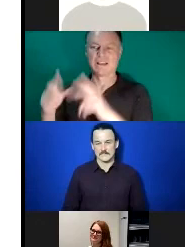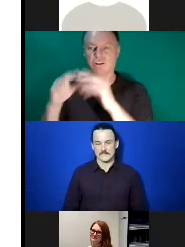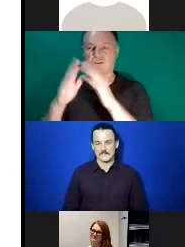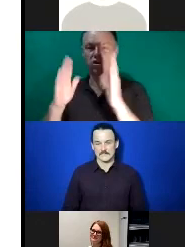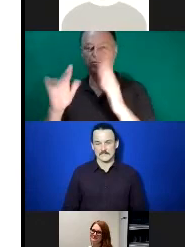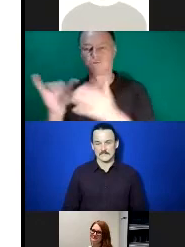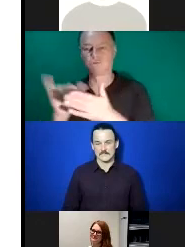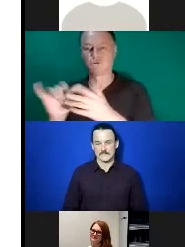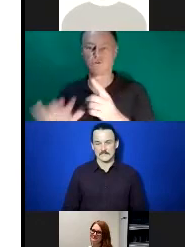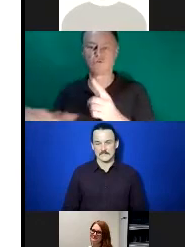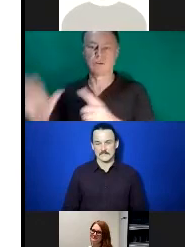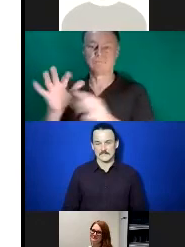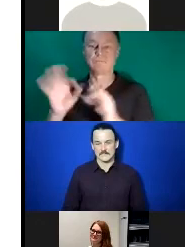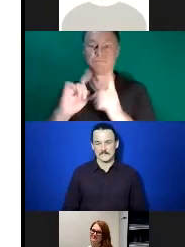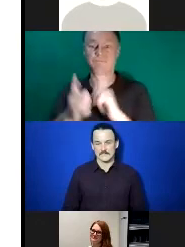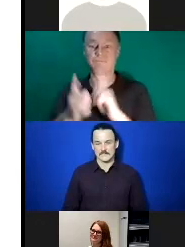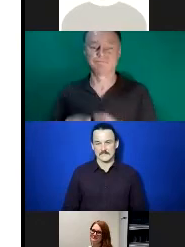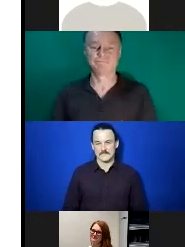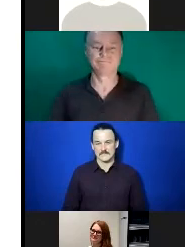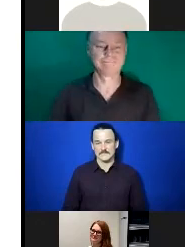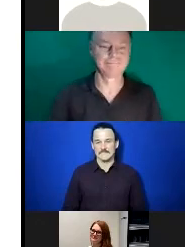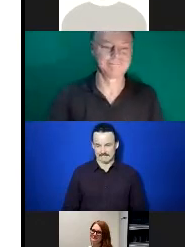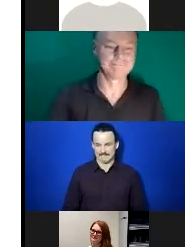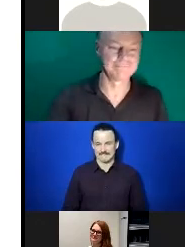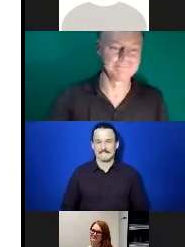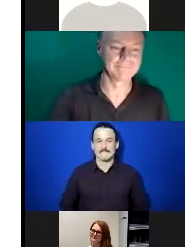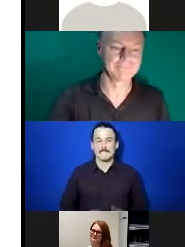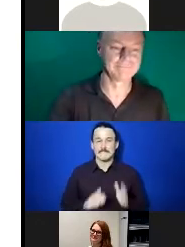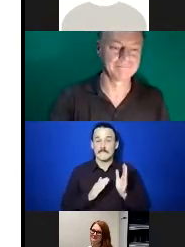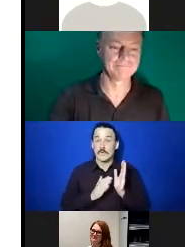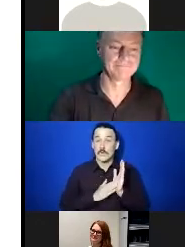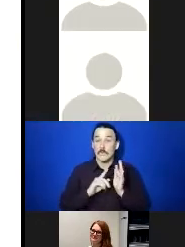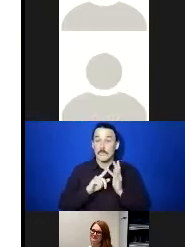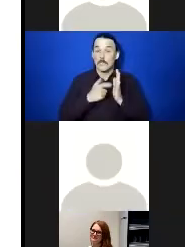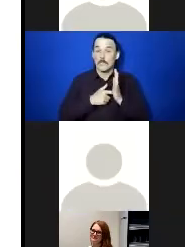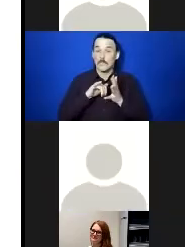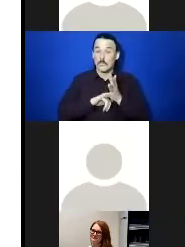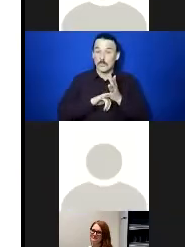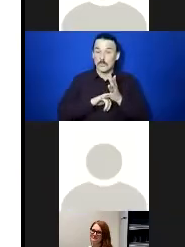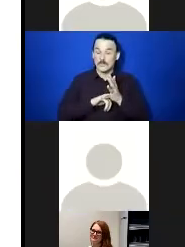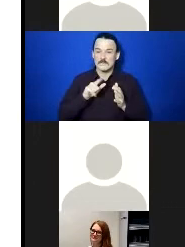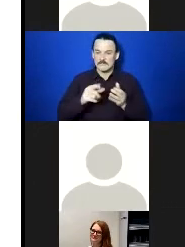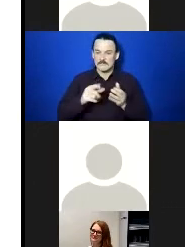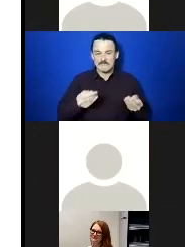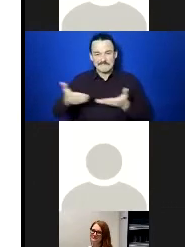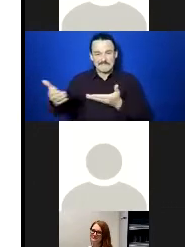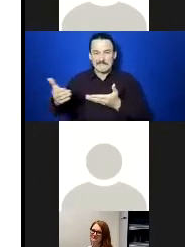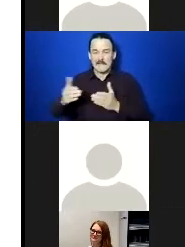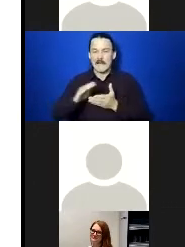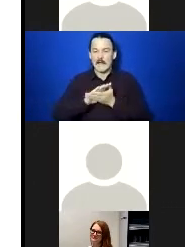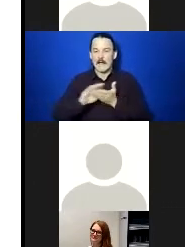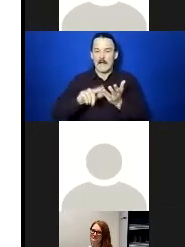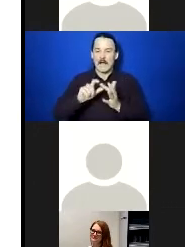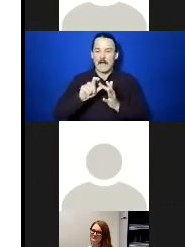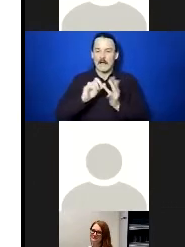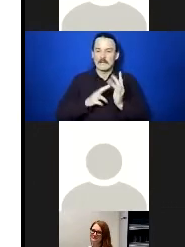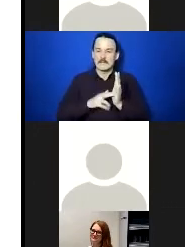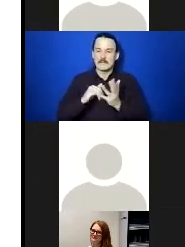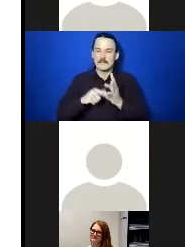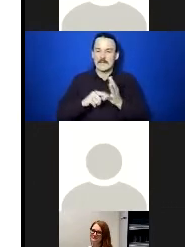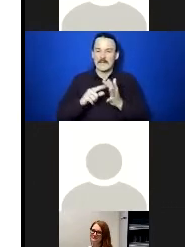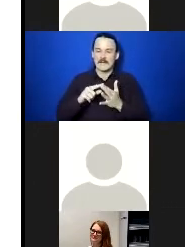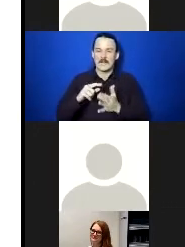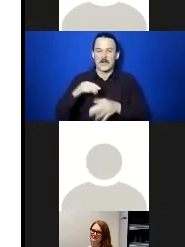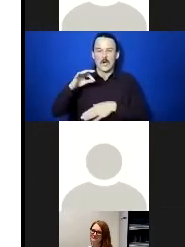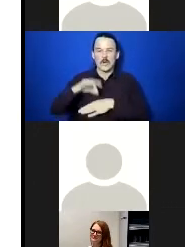New York. Moores was admitted into the Hudson State River Hospital in New York, only to escape a year